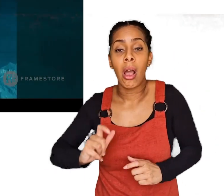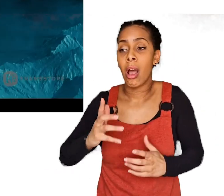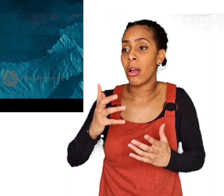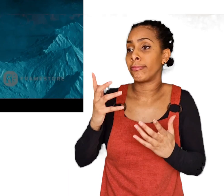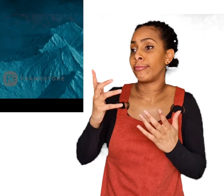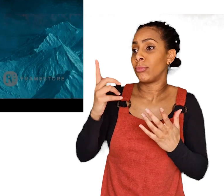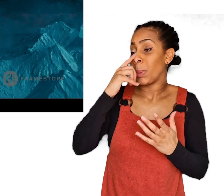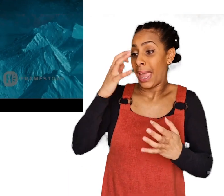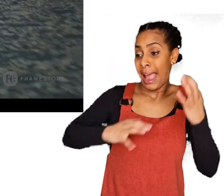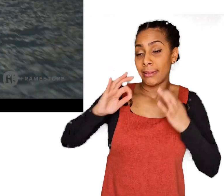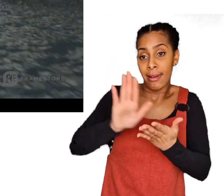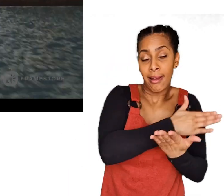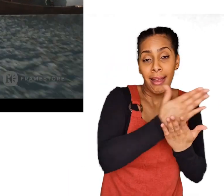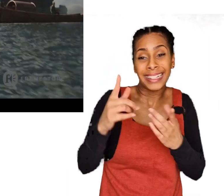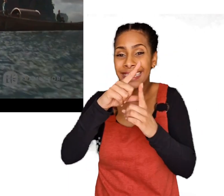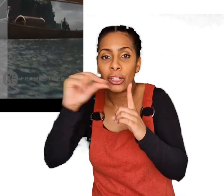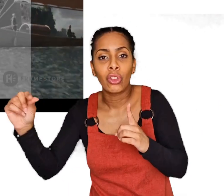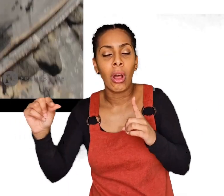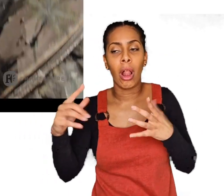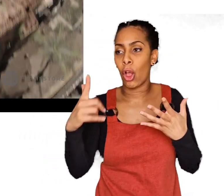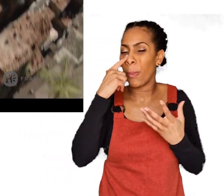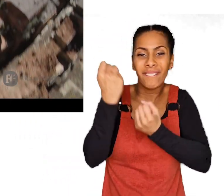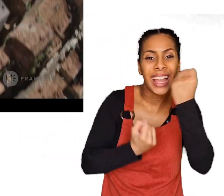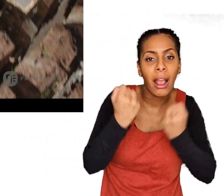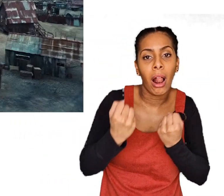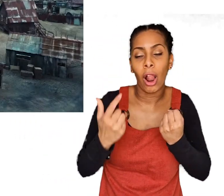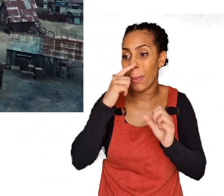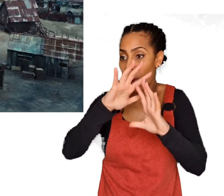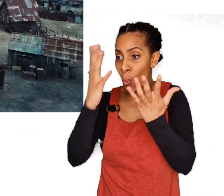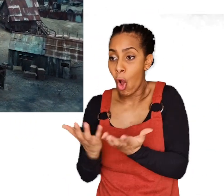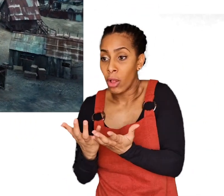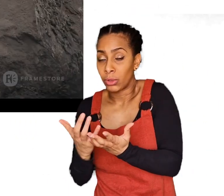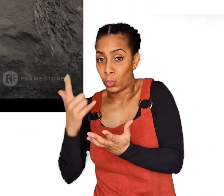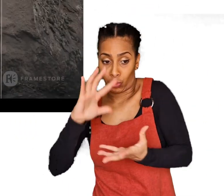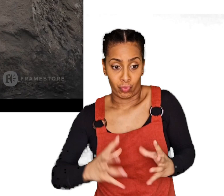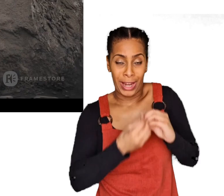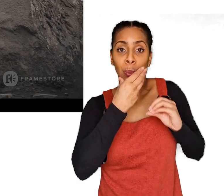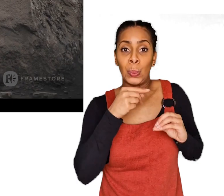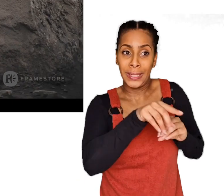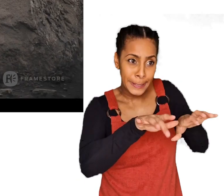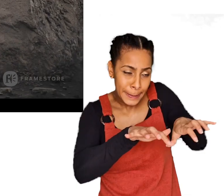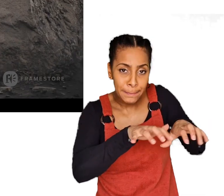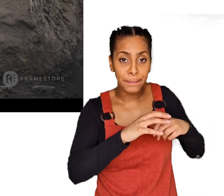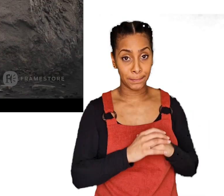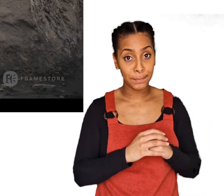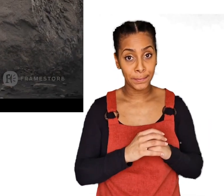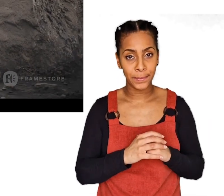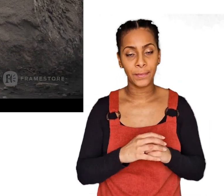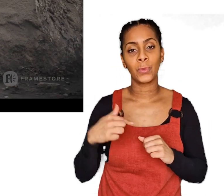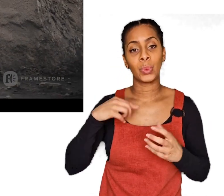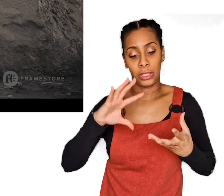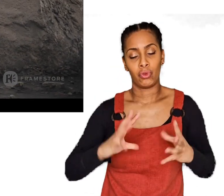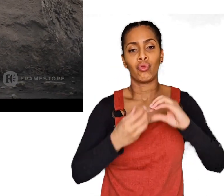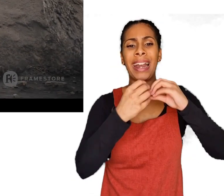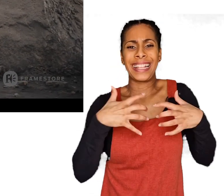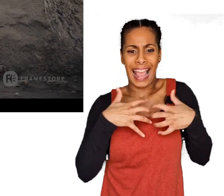of actors, it could be vehicles, it could be buildings, it could be worlds. We build a skeleton that we can fit